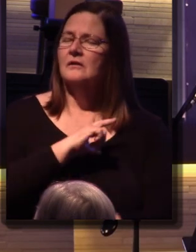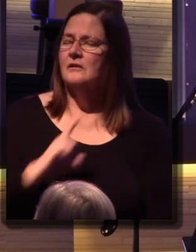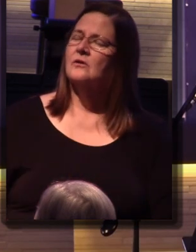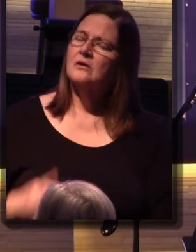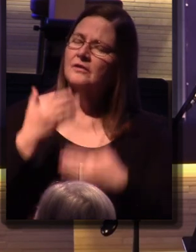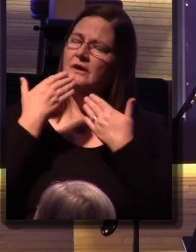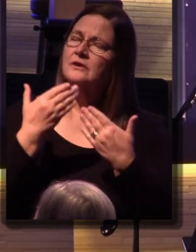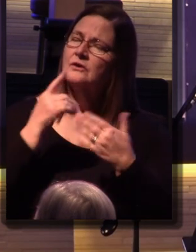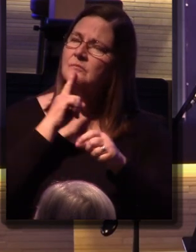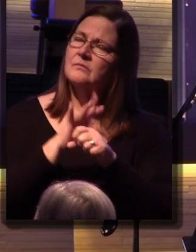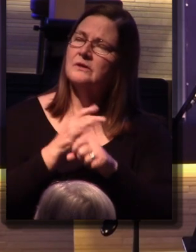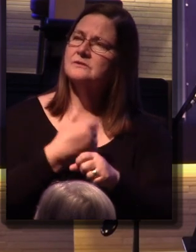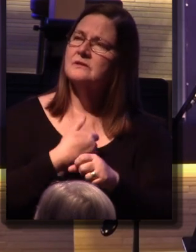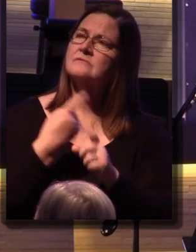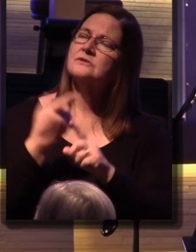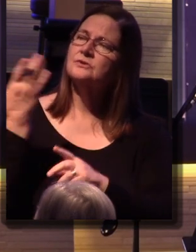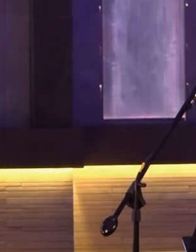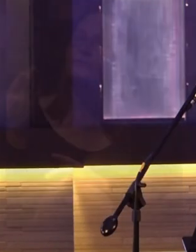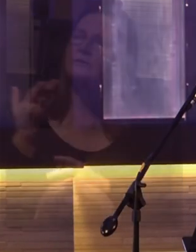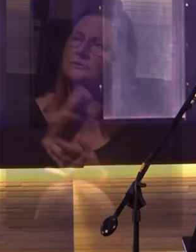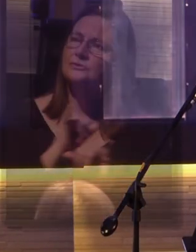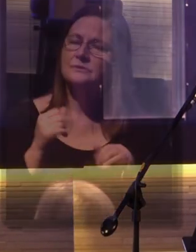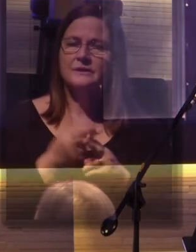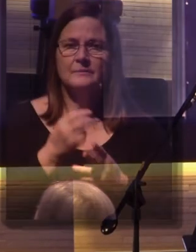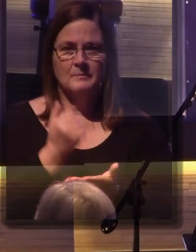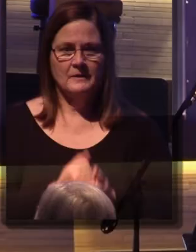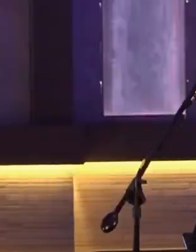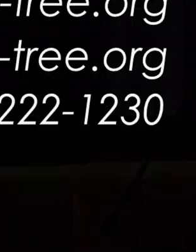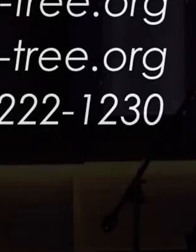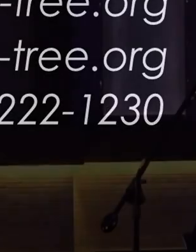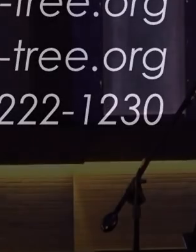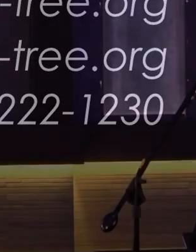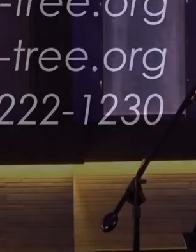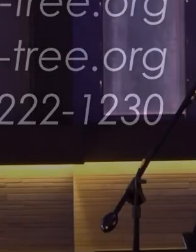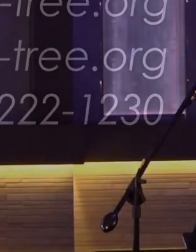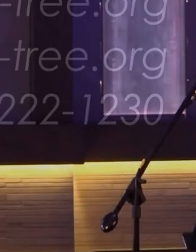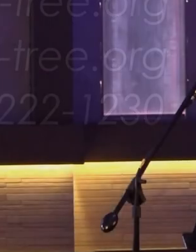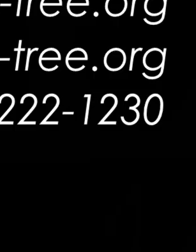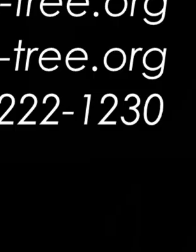Lord, we thank you. We commit ourselves to you in Yeshua's name. Amen.